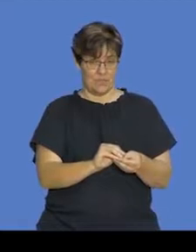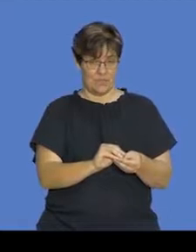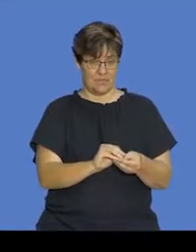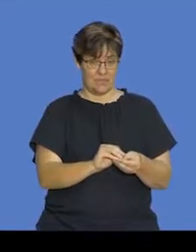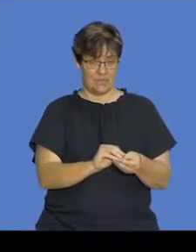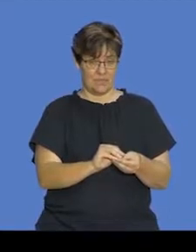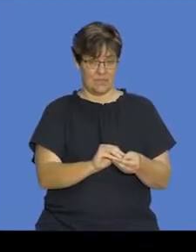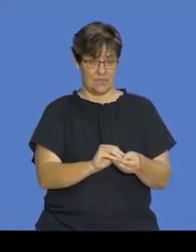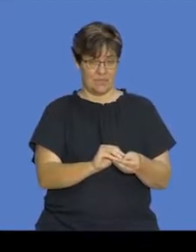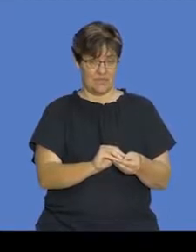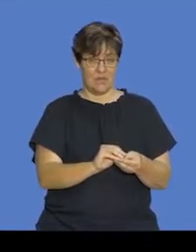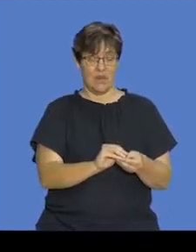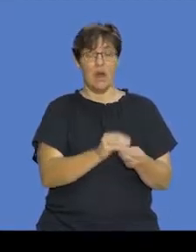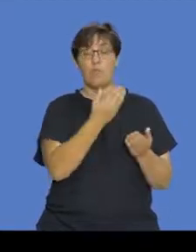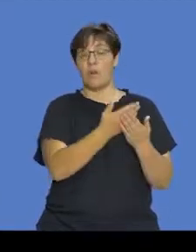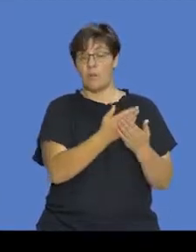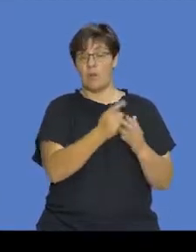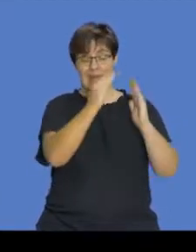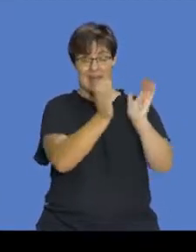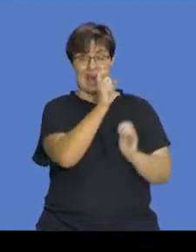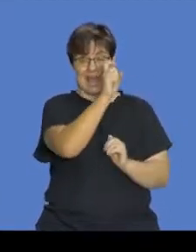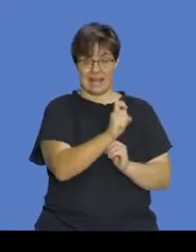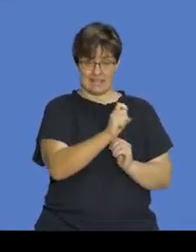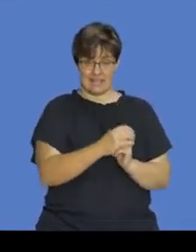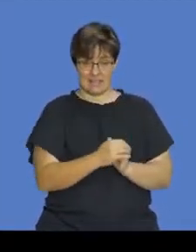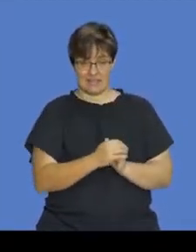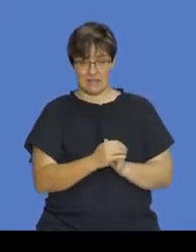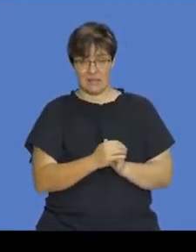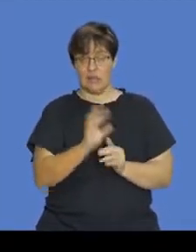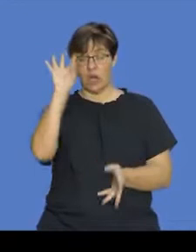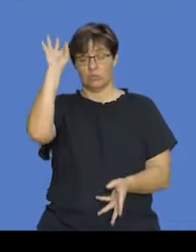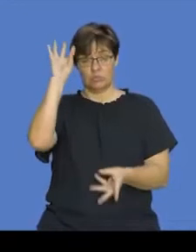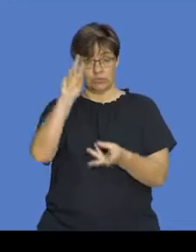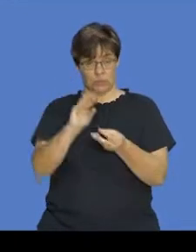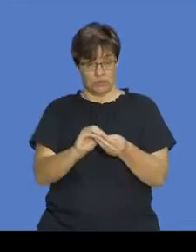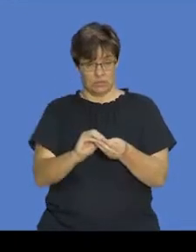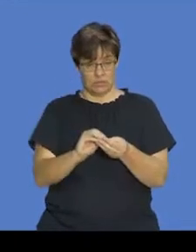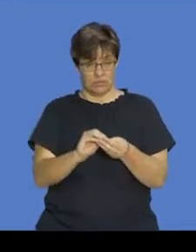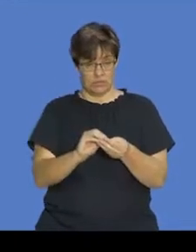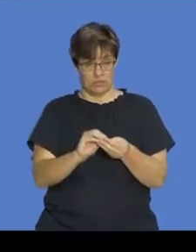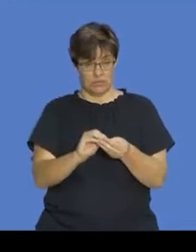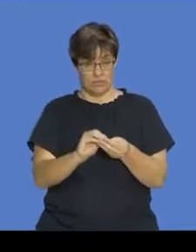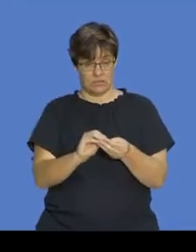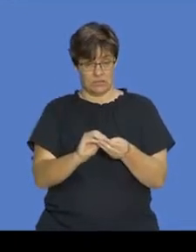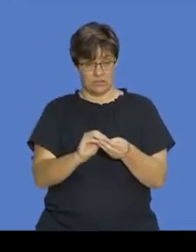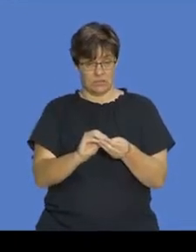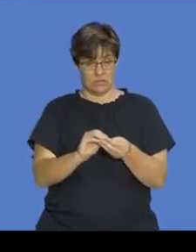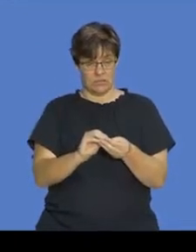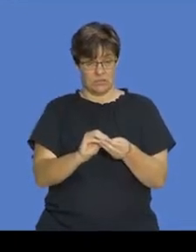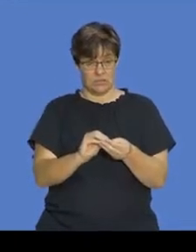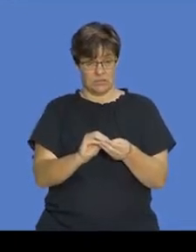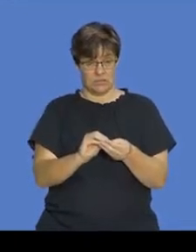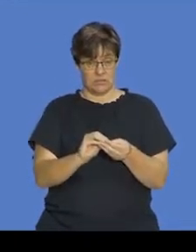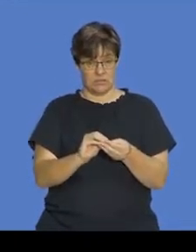the probability of X is going to be the total of the number